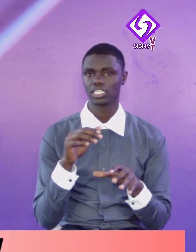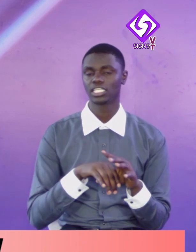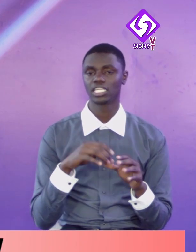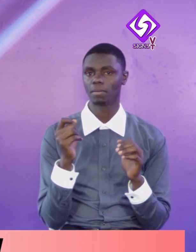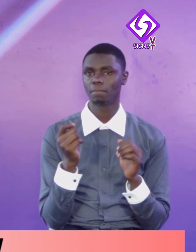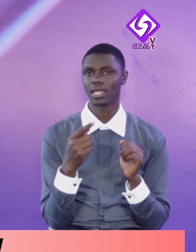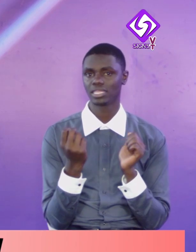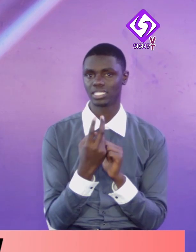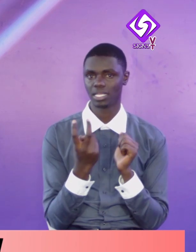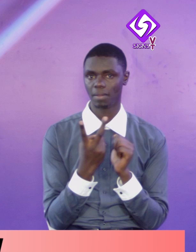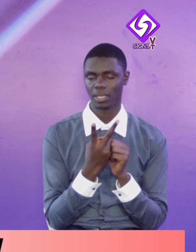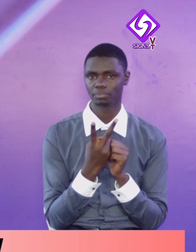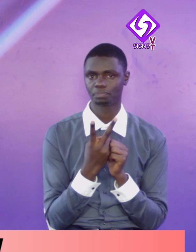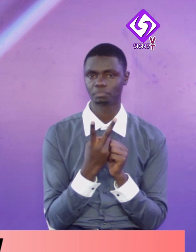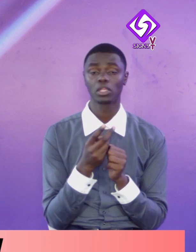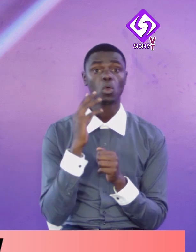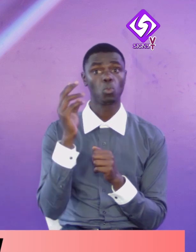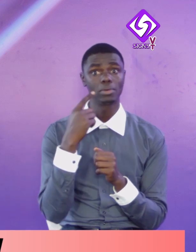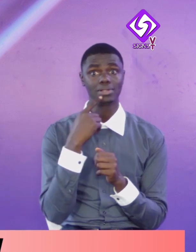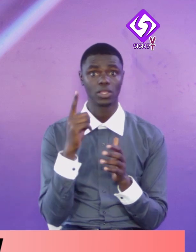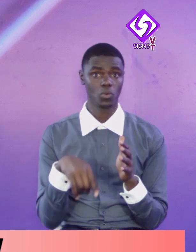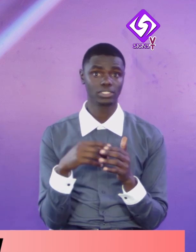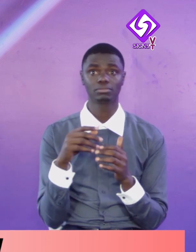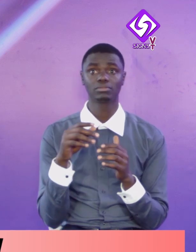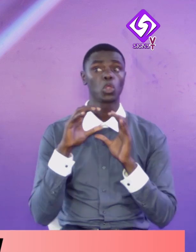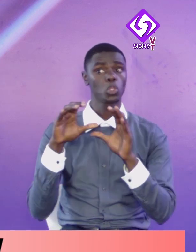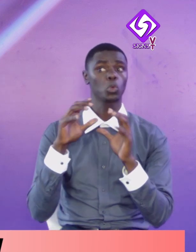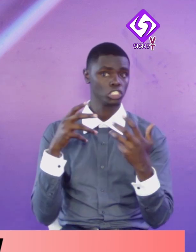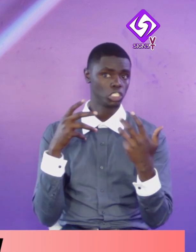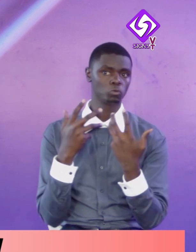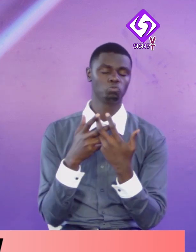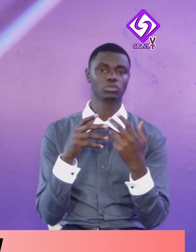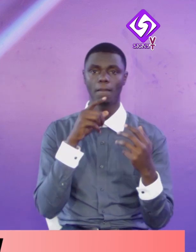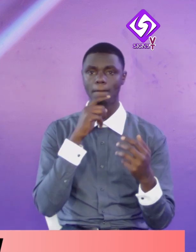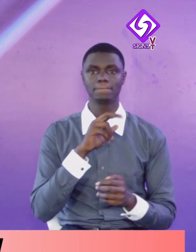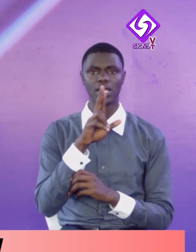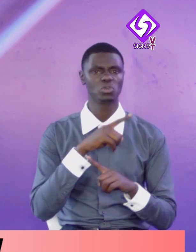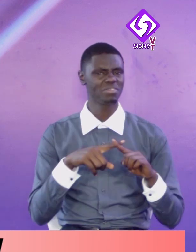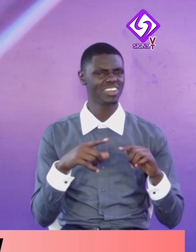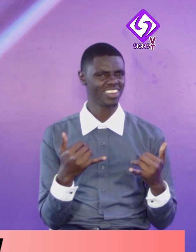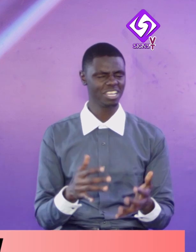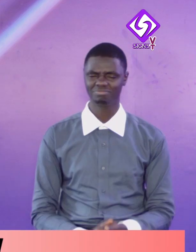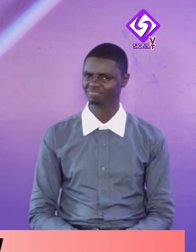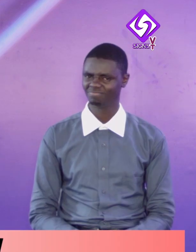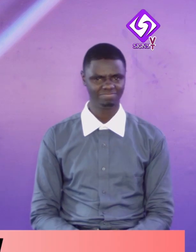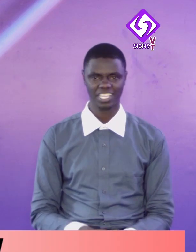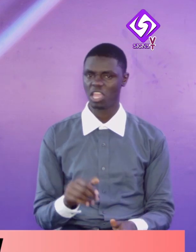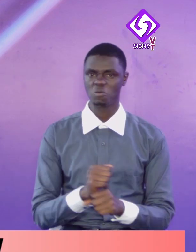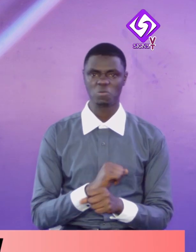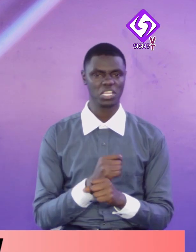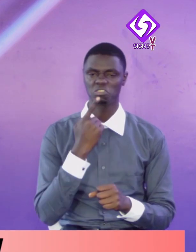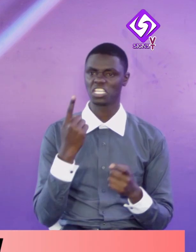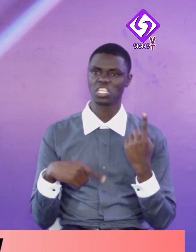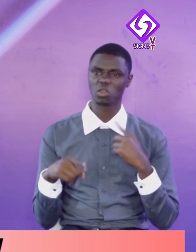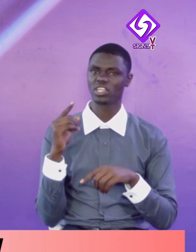December month, we will say Ruben Amorim is fitted for Manchester United. But for now, we cannot say the win he